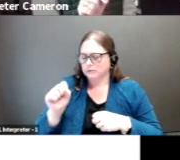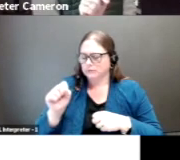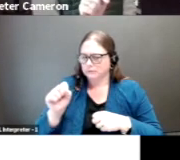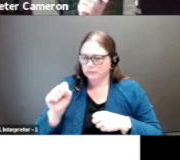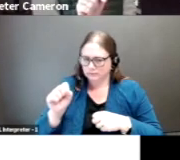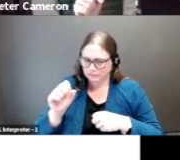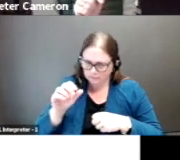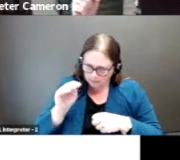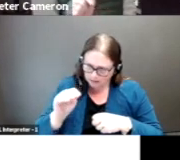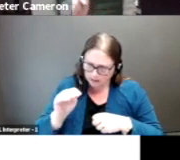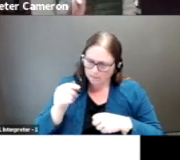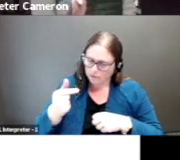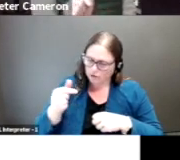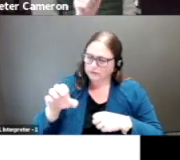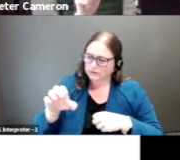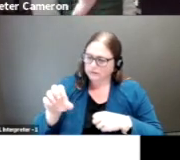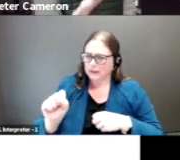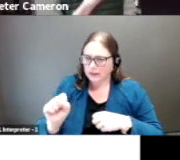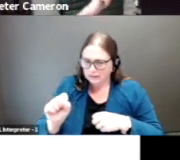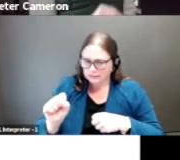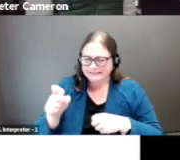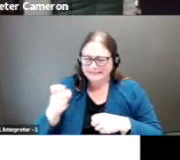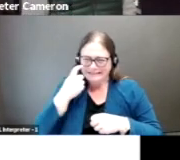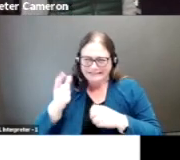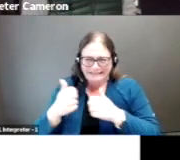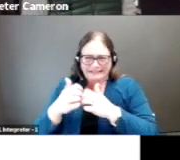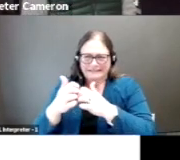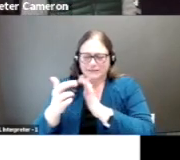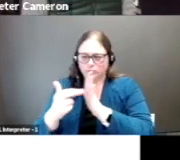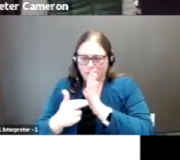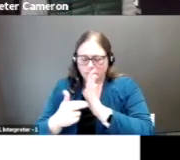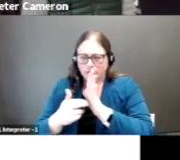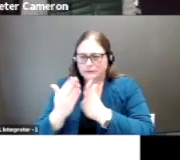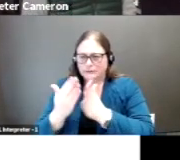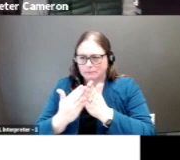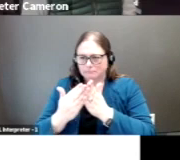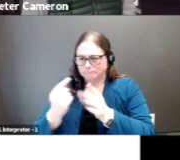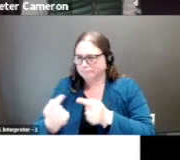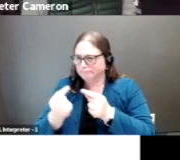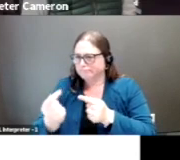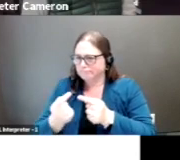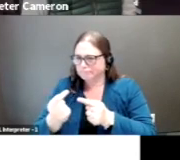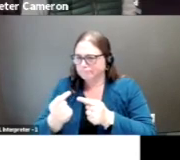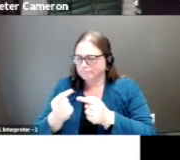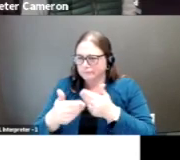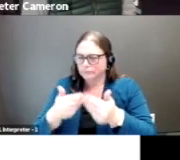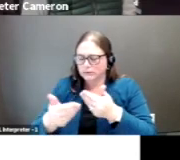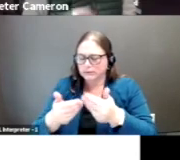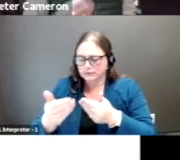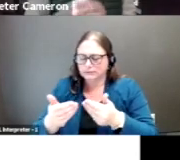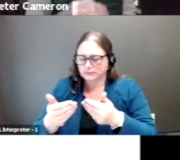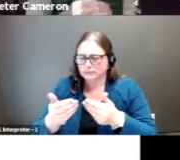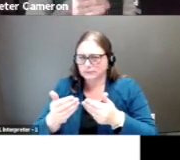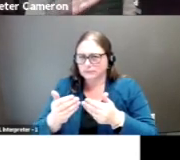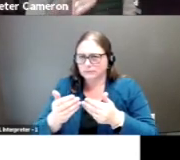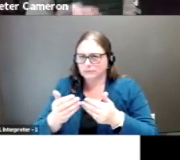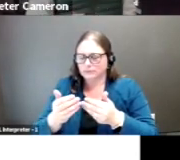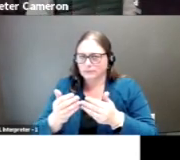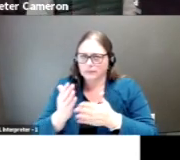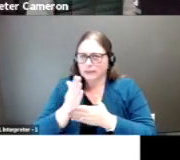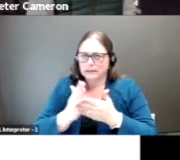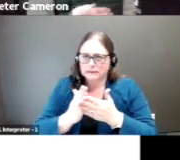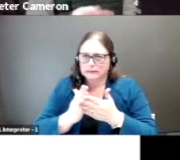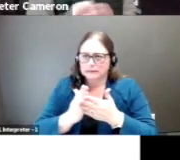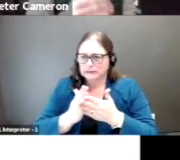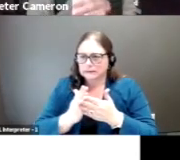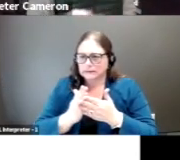which unfortunately has got some problems, and co-ops are having trouble, or pardon me, it hasn't advanced to